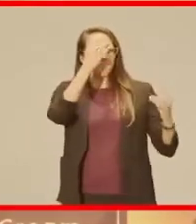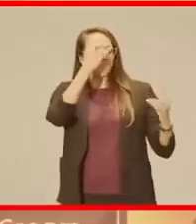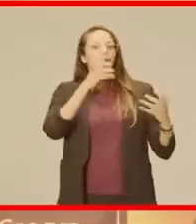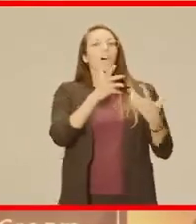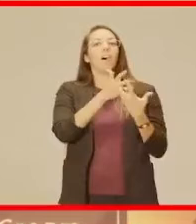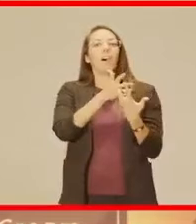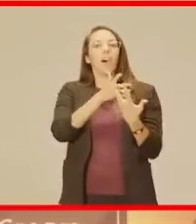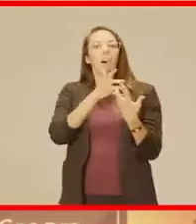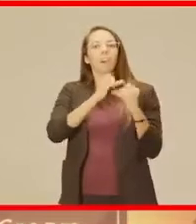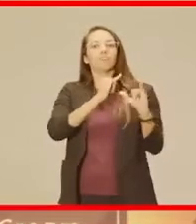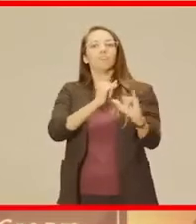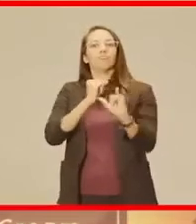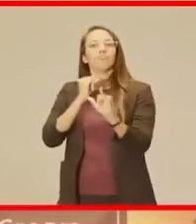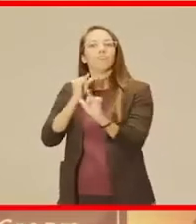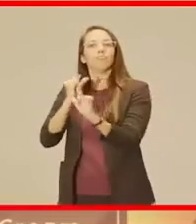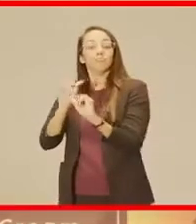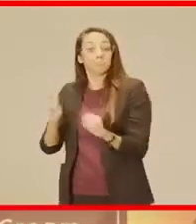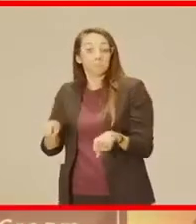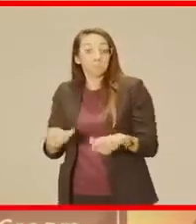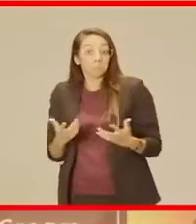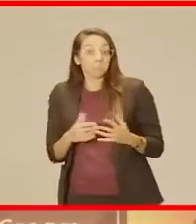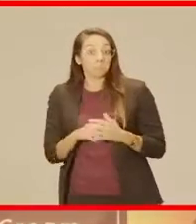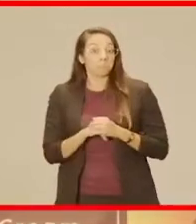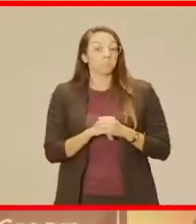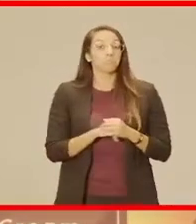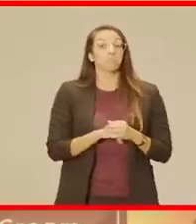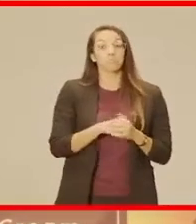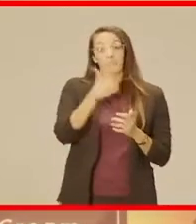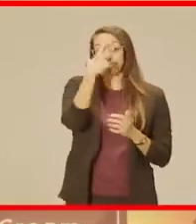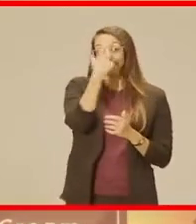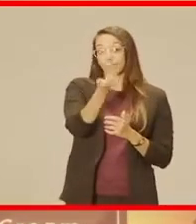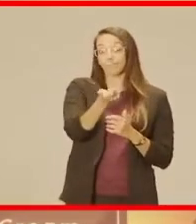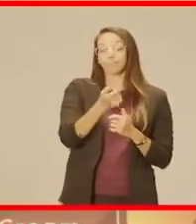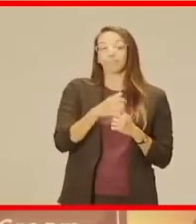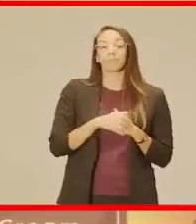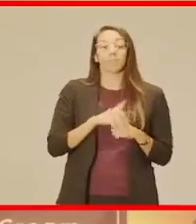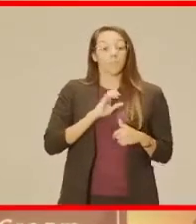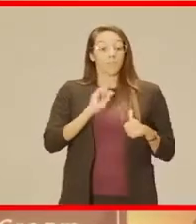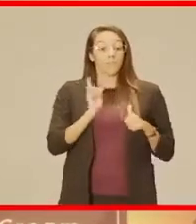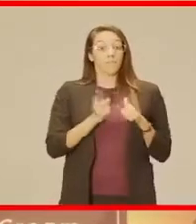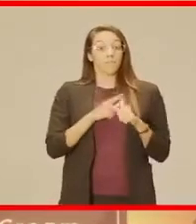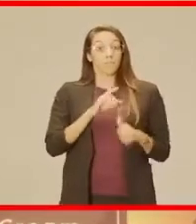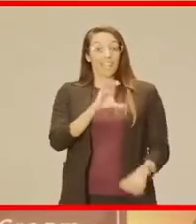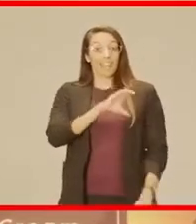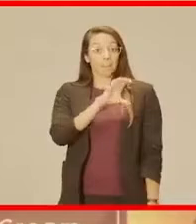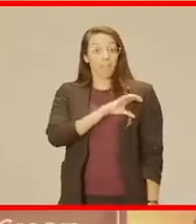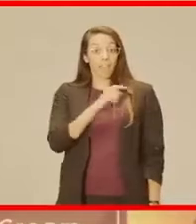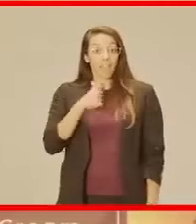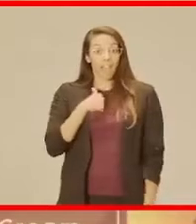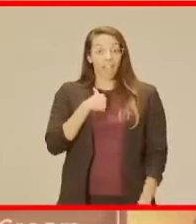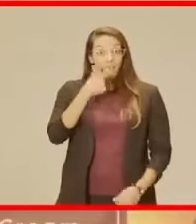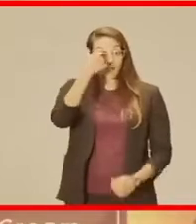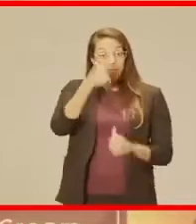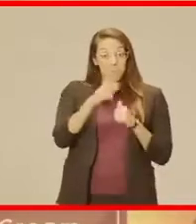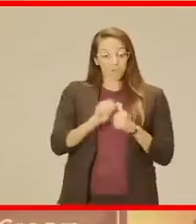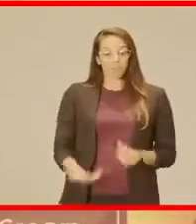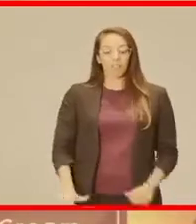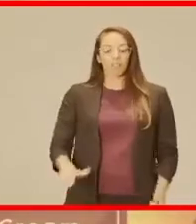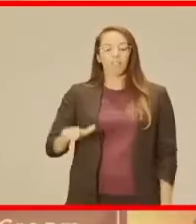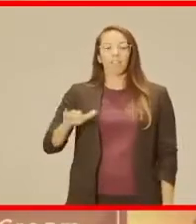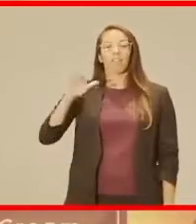Now, the first anime that I really enjoyed growing up was Pokemon. Who here likes Pokemon?